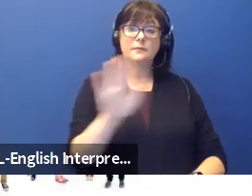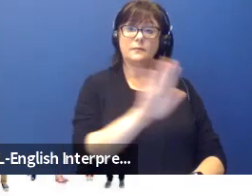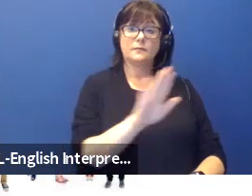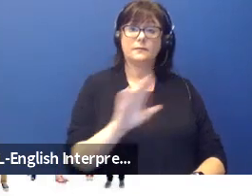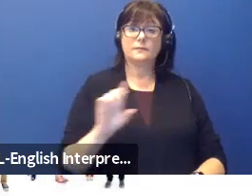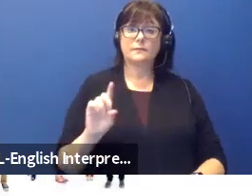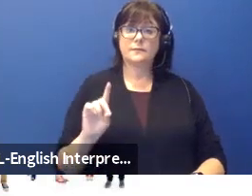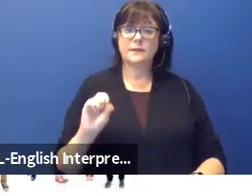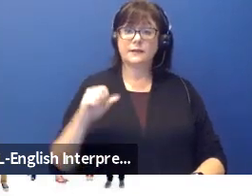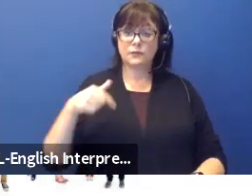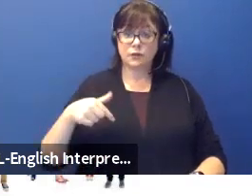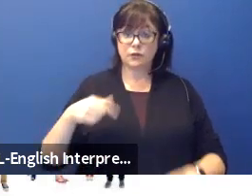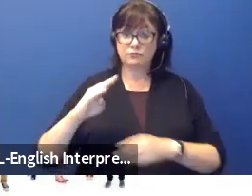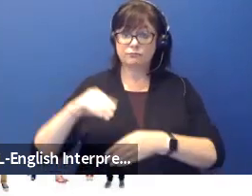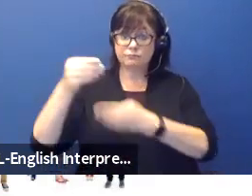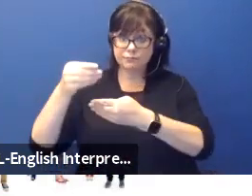regional or provincial ones,